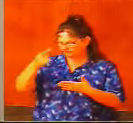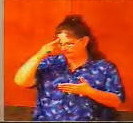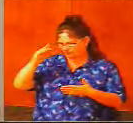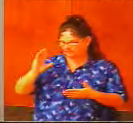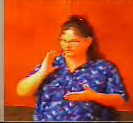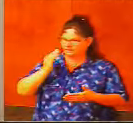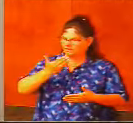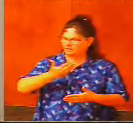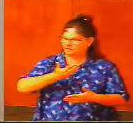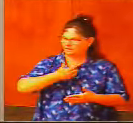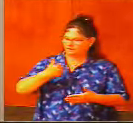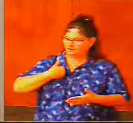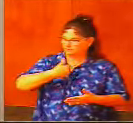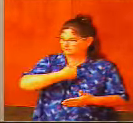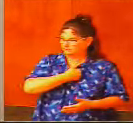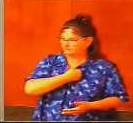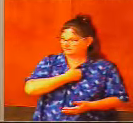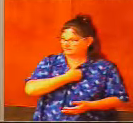our own.